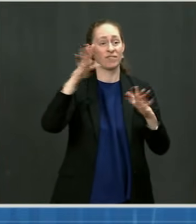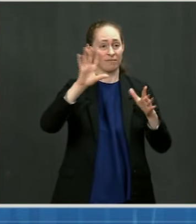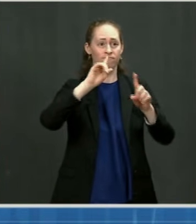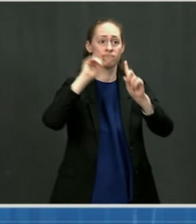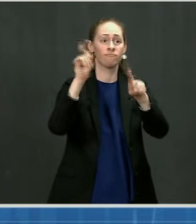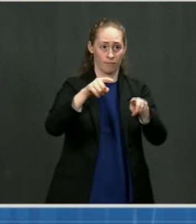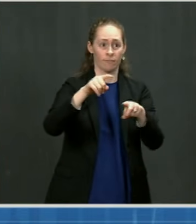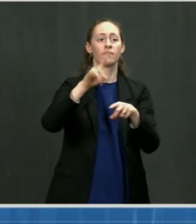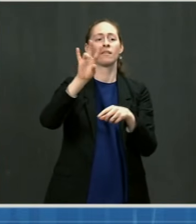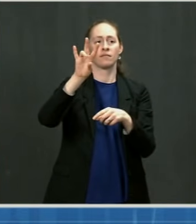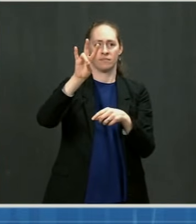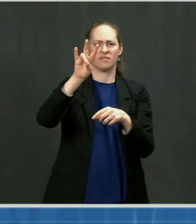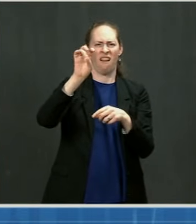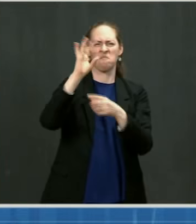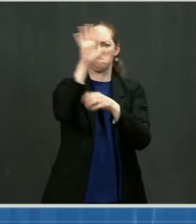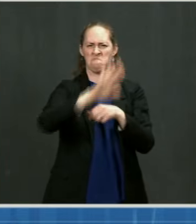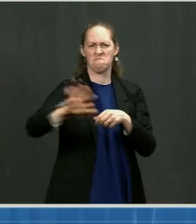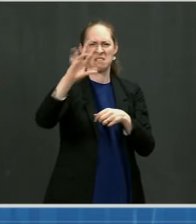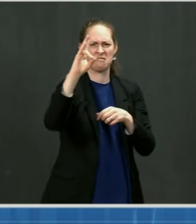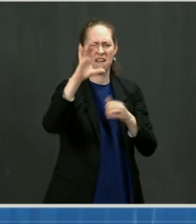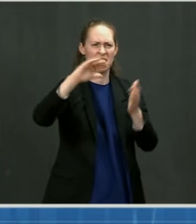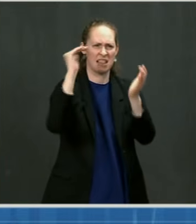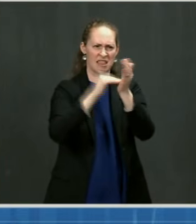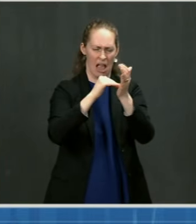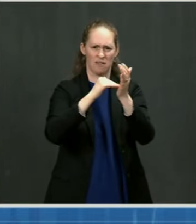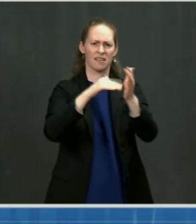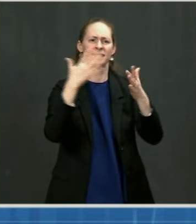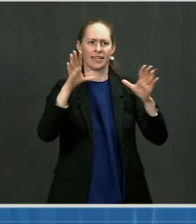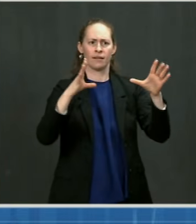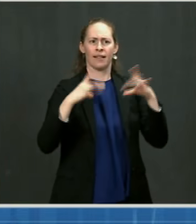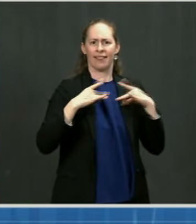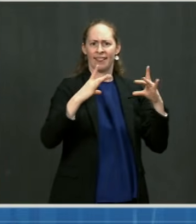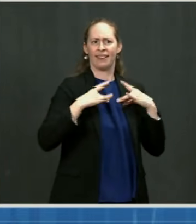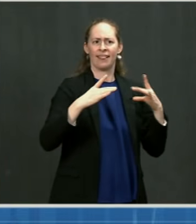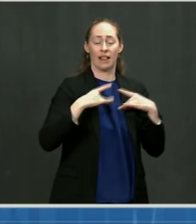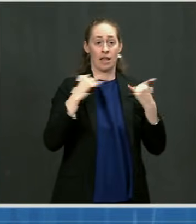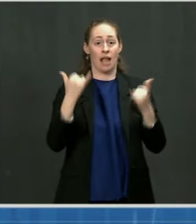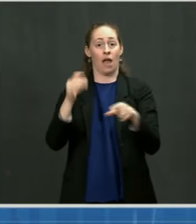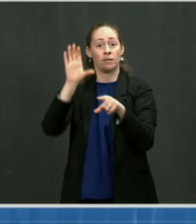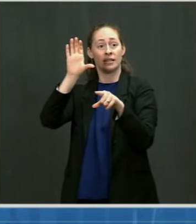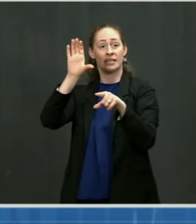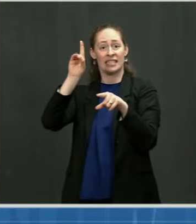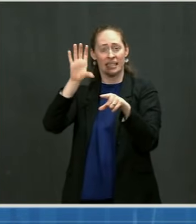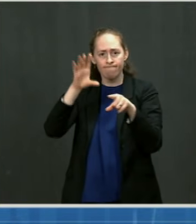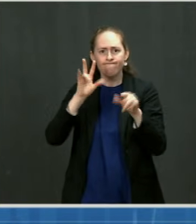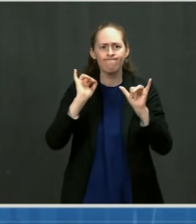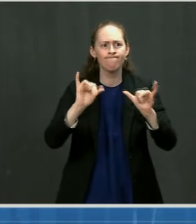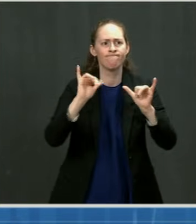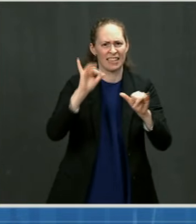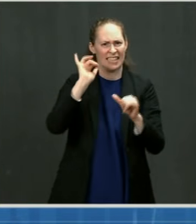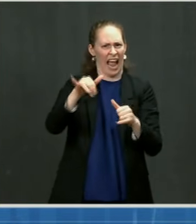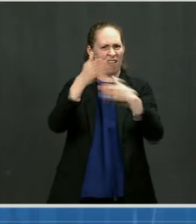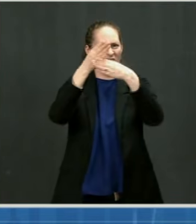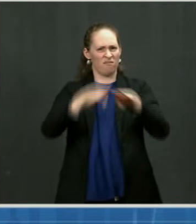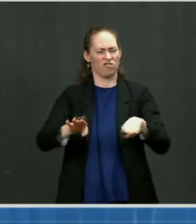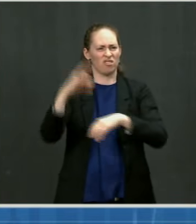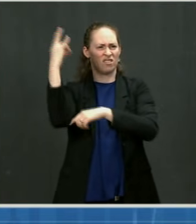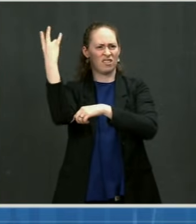74,860 new cases of COVID-19, and CDC's most recent data show that the 7-day average of new cases is a little more